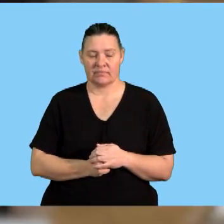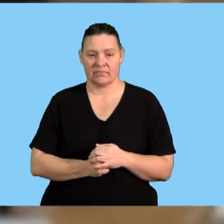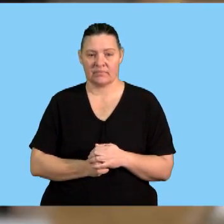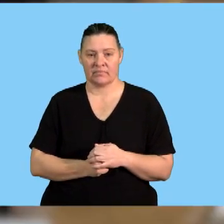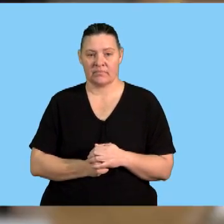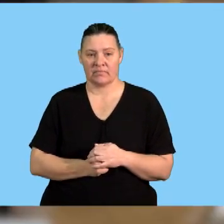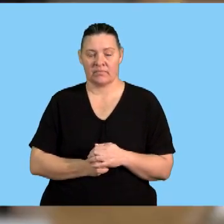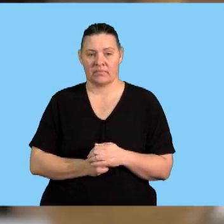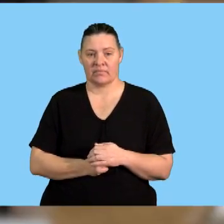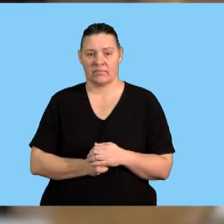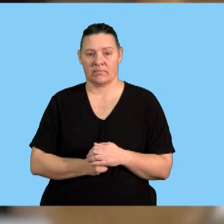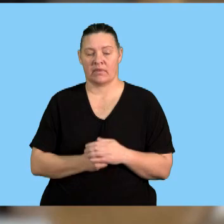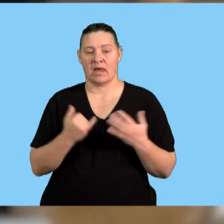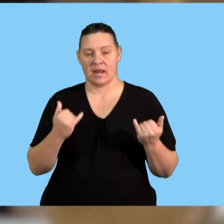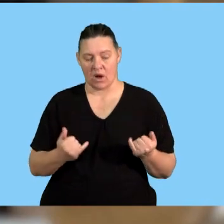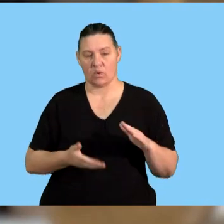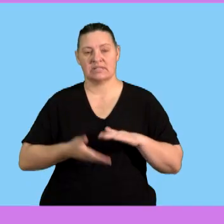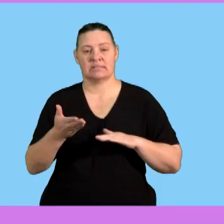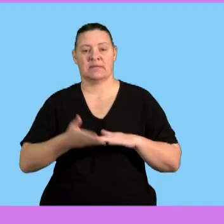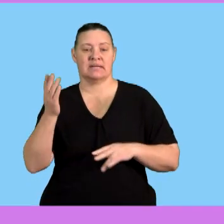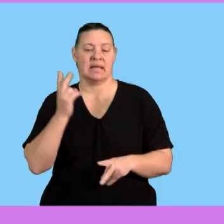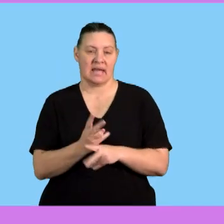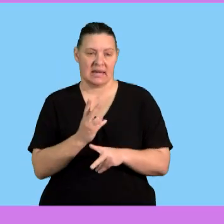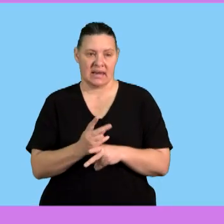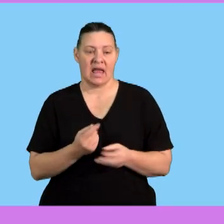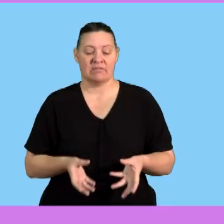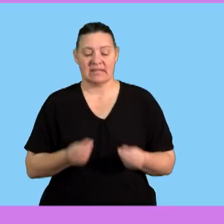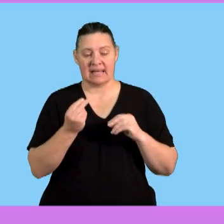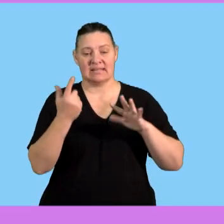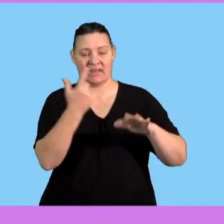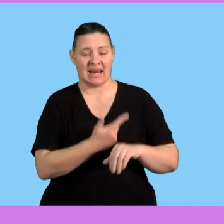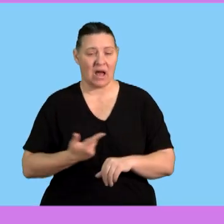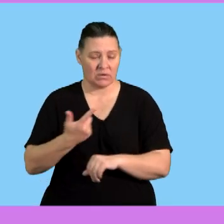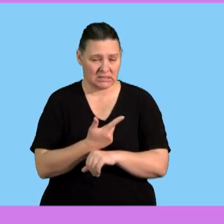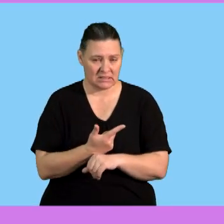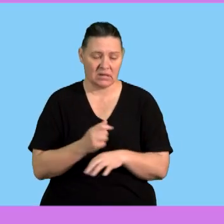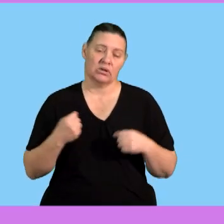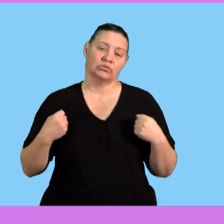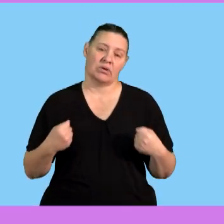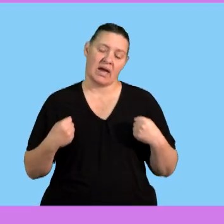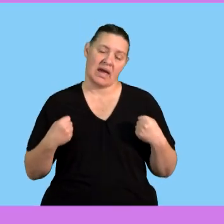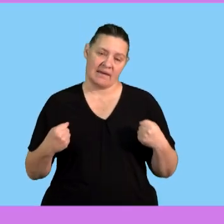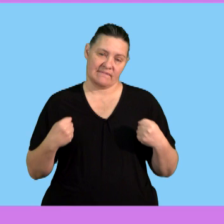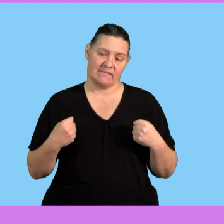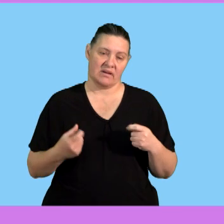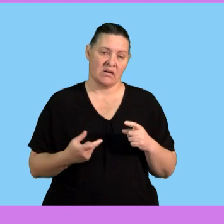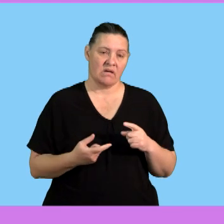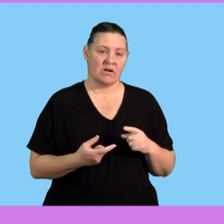move on to speed again. If it takes 7 hours to drive the actual distance